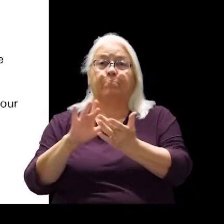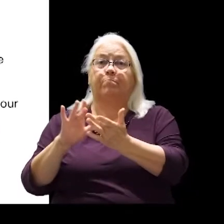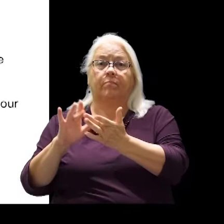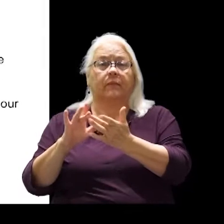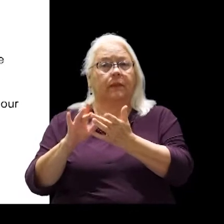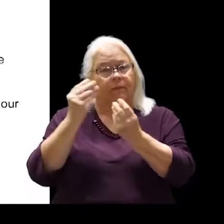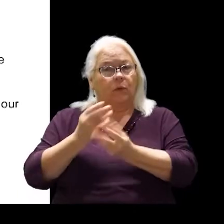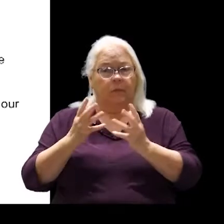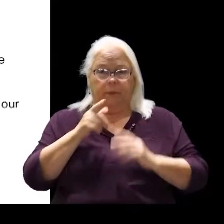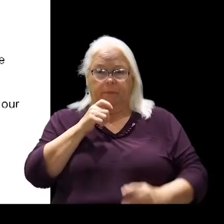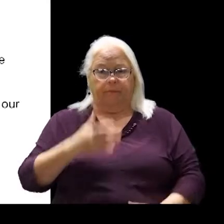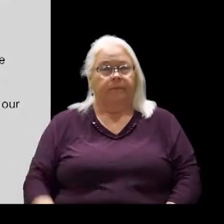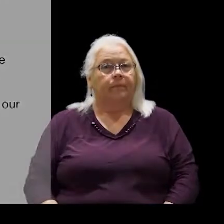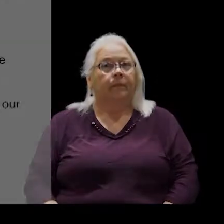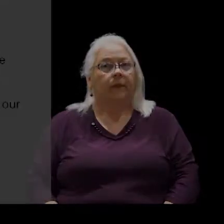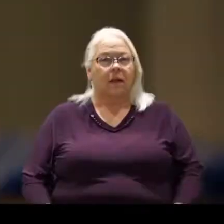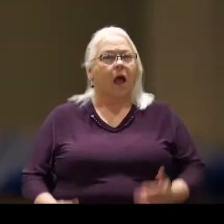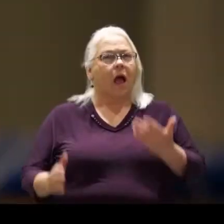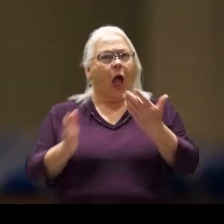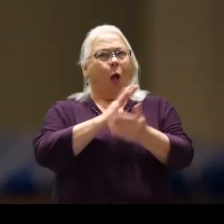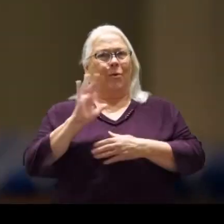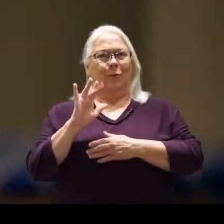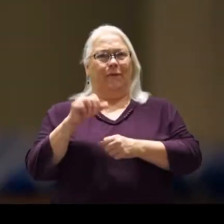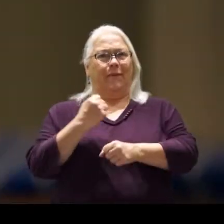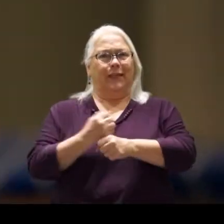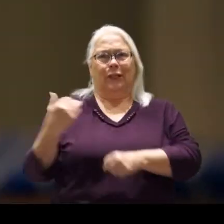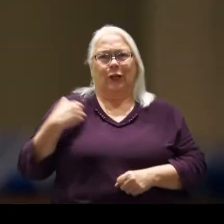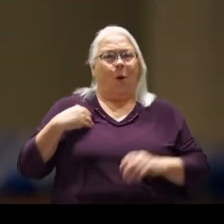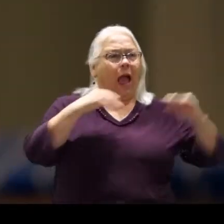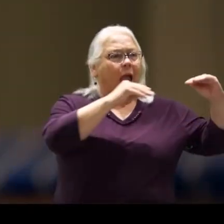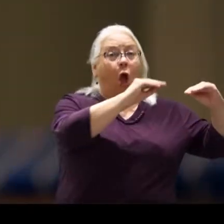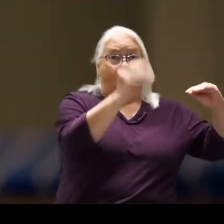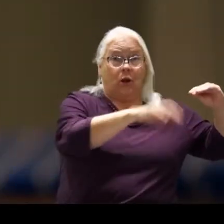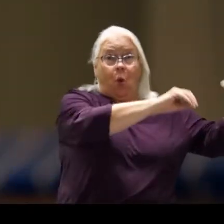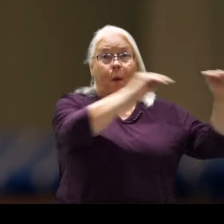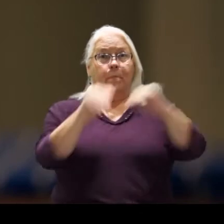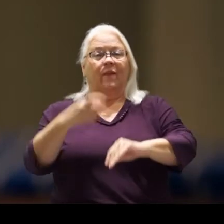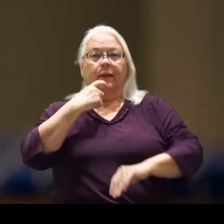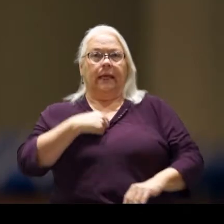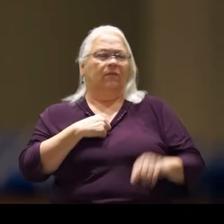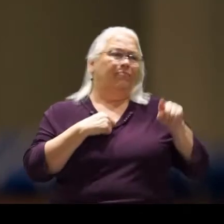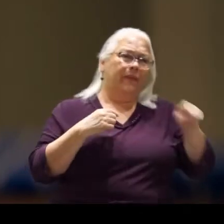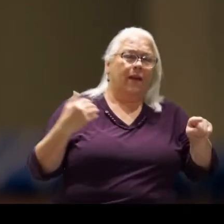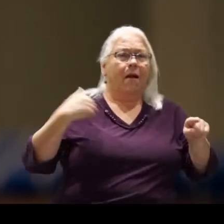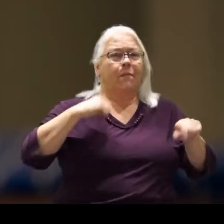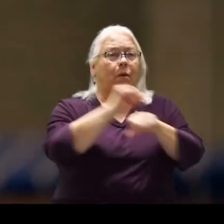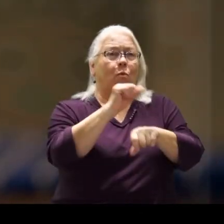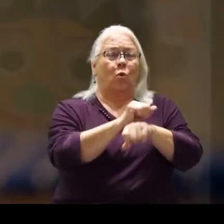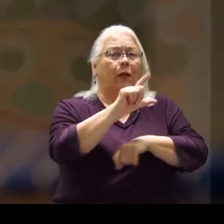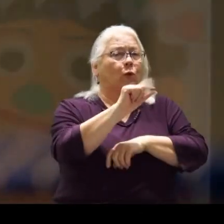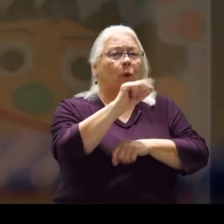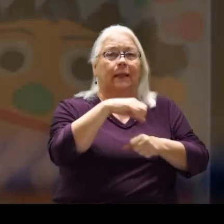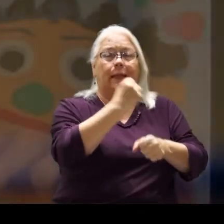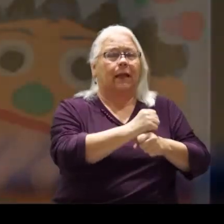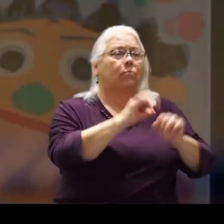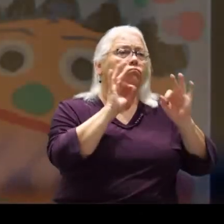by contacting the Heart Center. Almost 25 years ago, I came to Kingston from Ottawa to take a break from 20 years of a